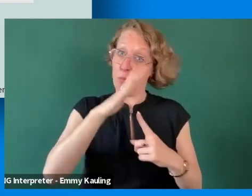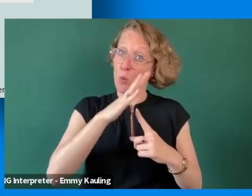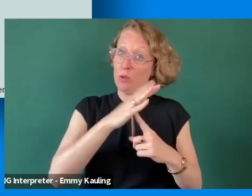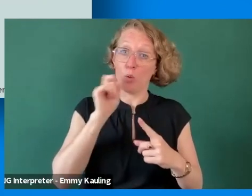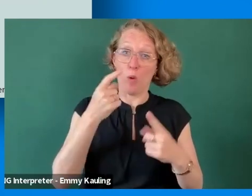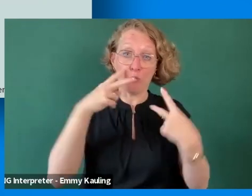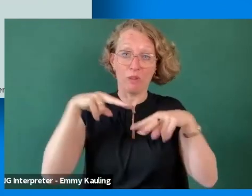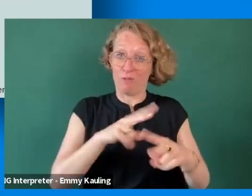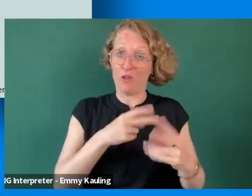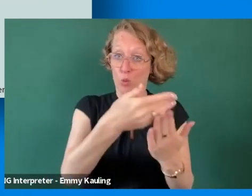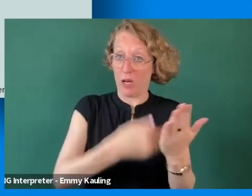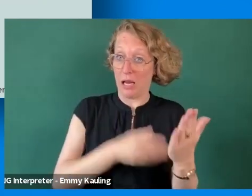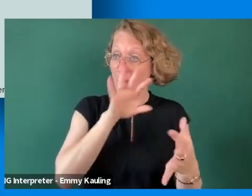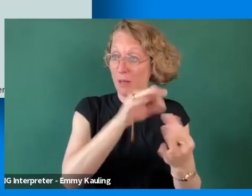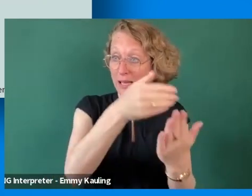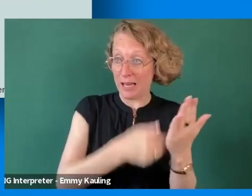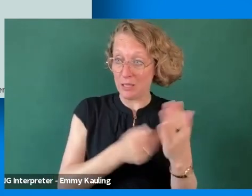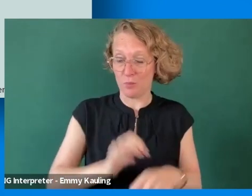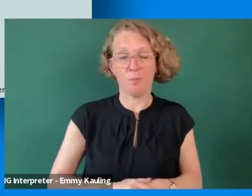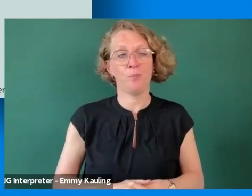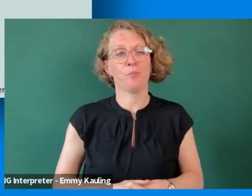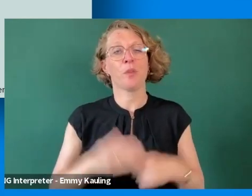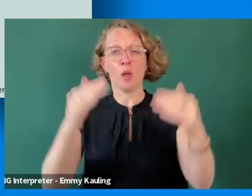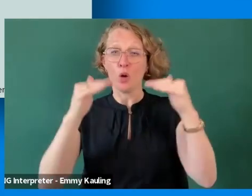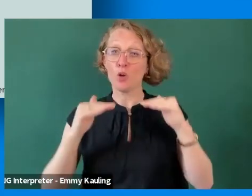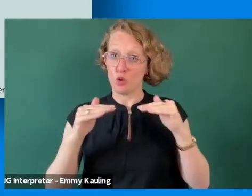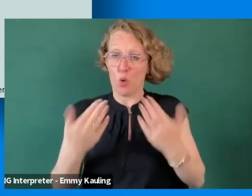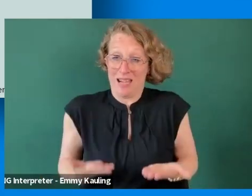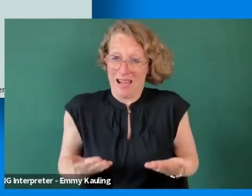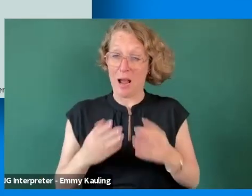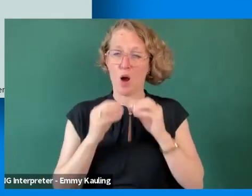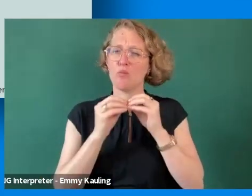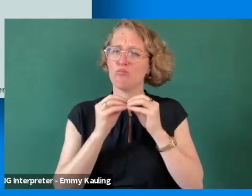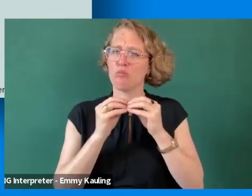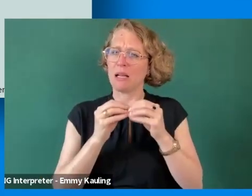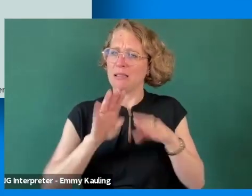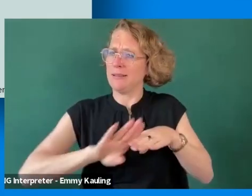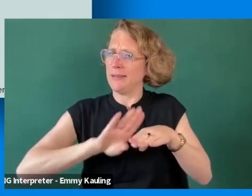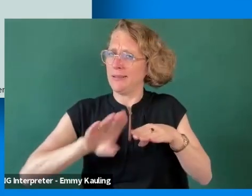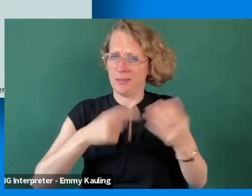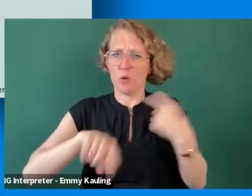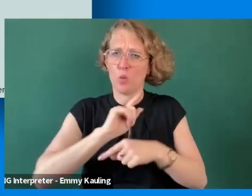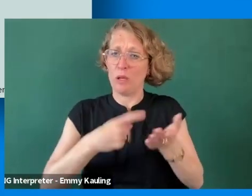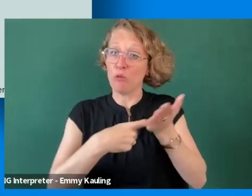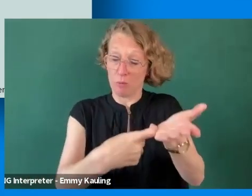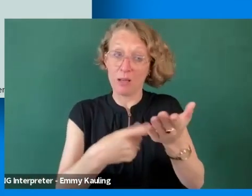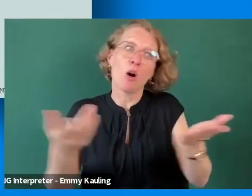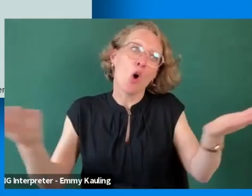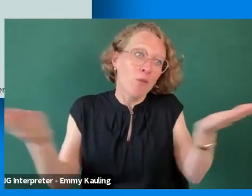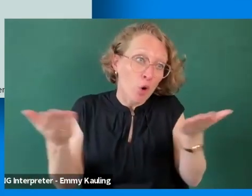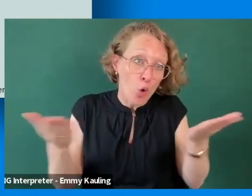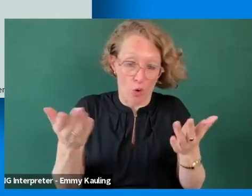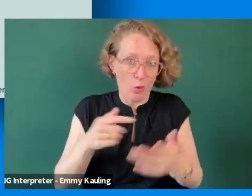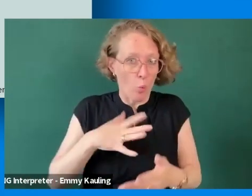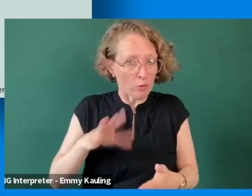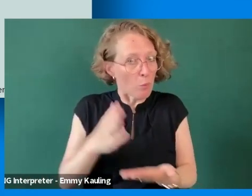So the practices that we are recommending here are, of course, that we want to end up